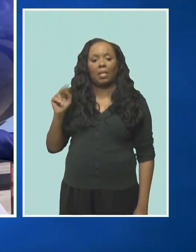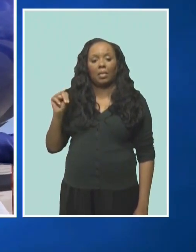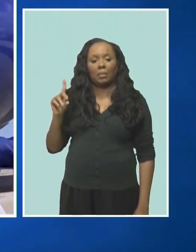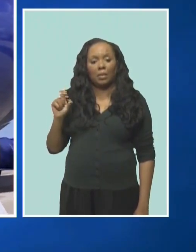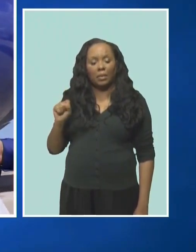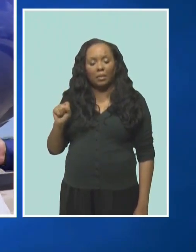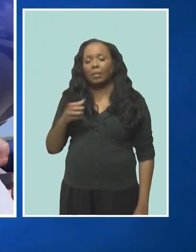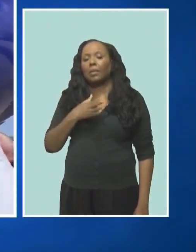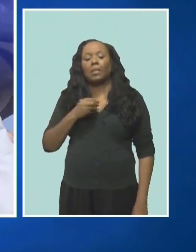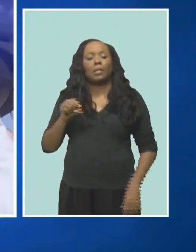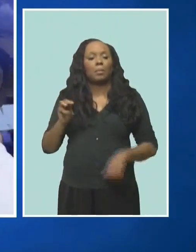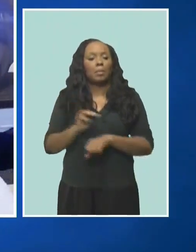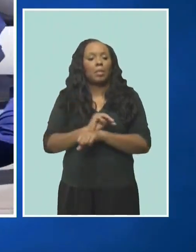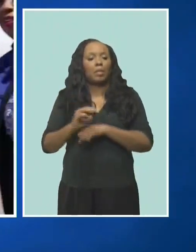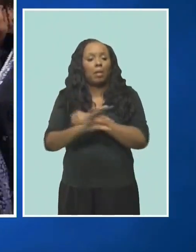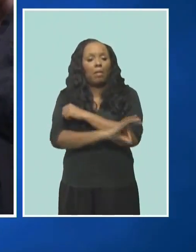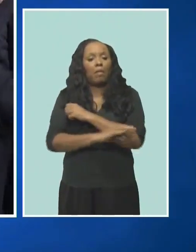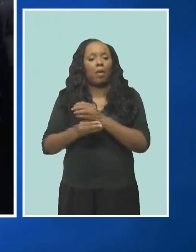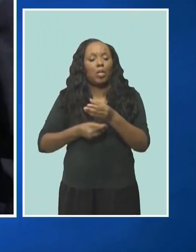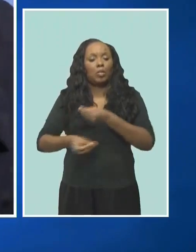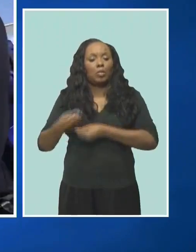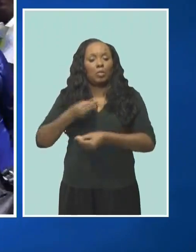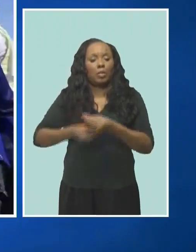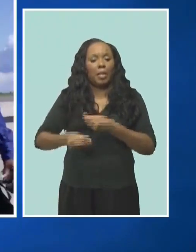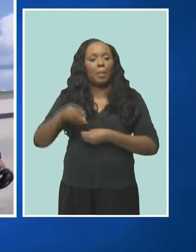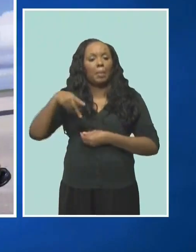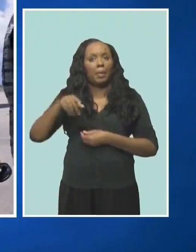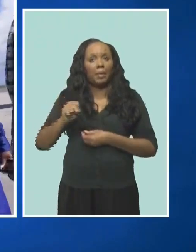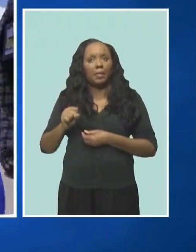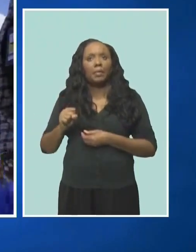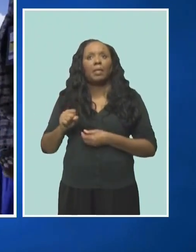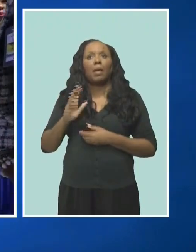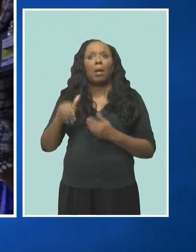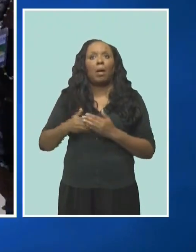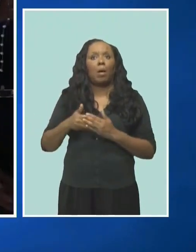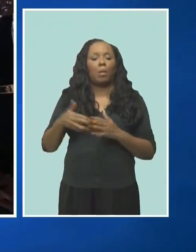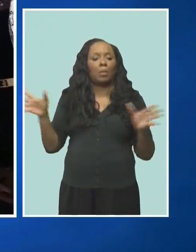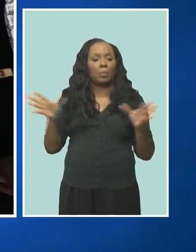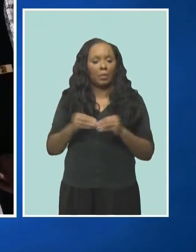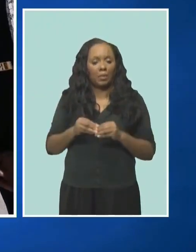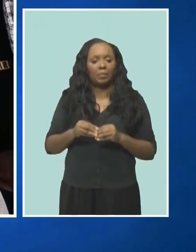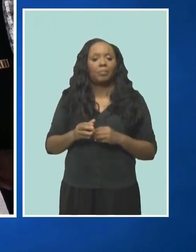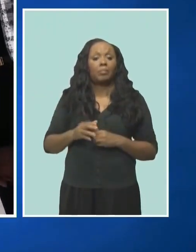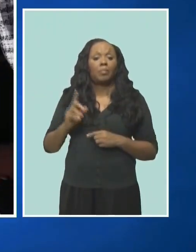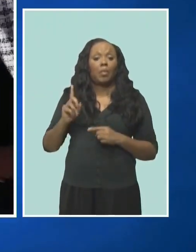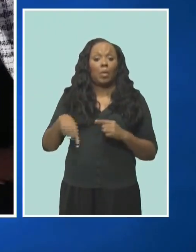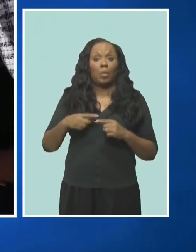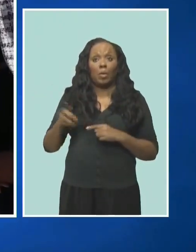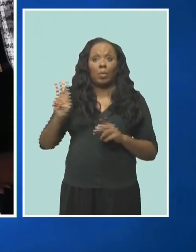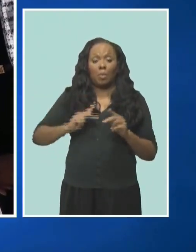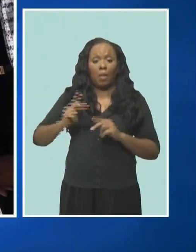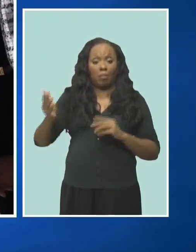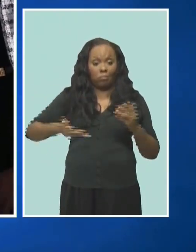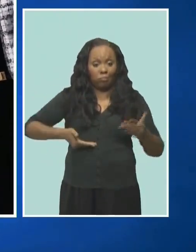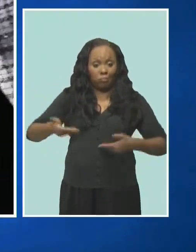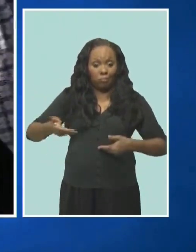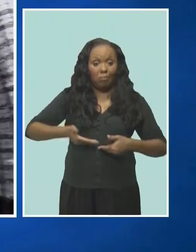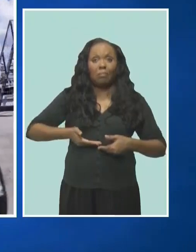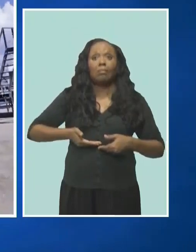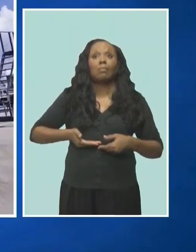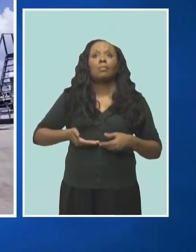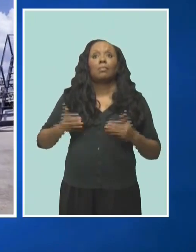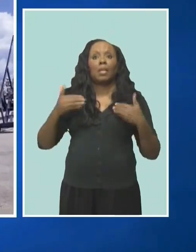among others. Mrs. Machel was later escorted to the Grace Adams suite by the welcome party, where she held